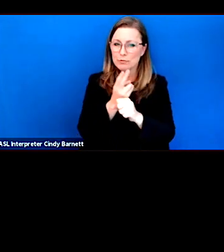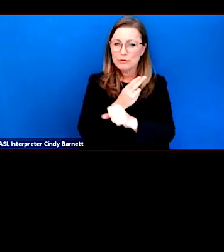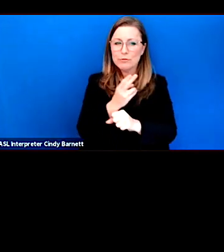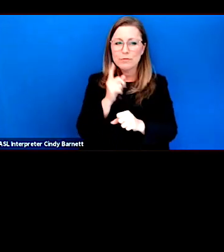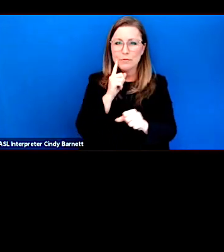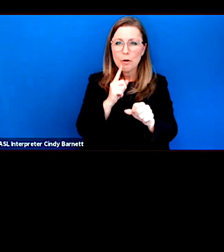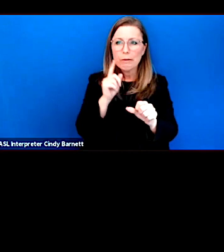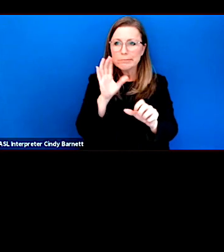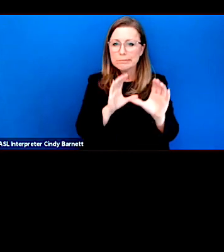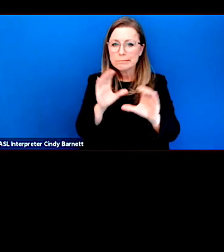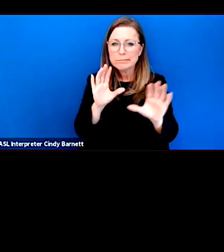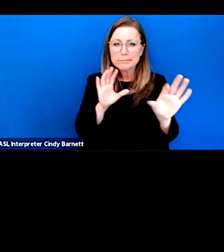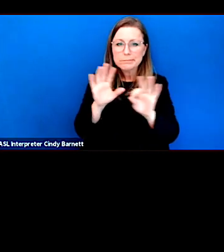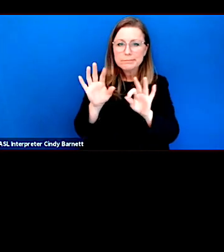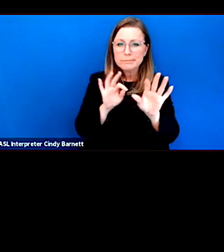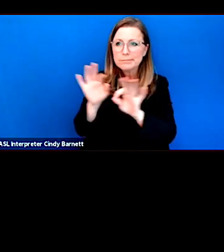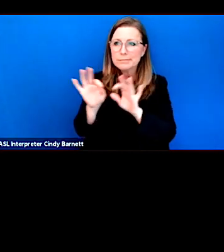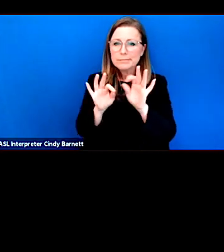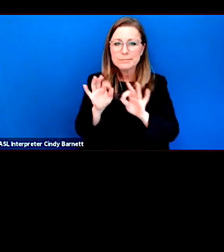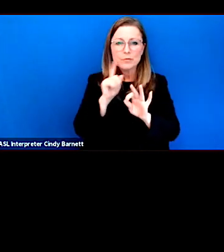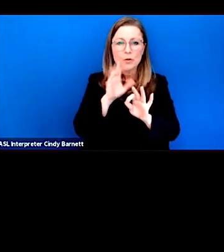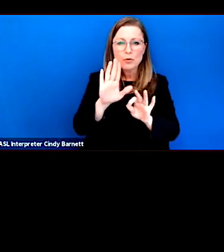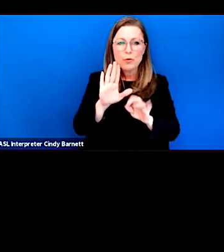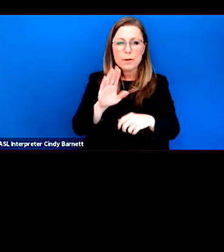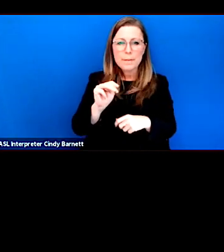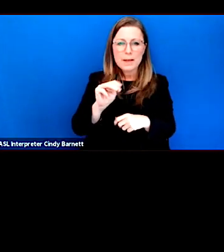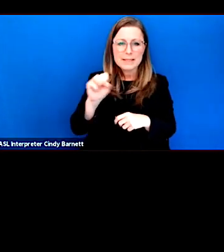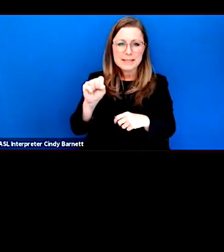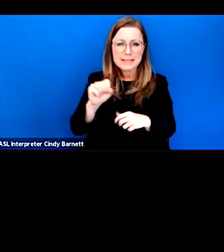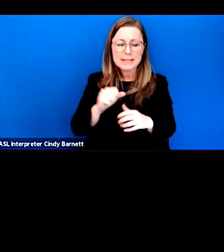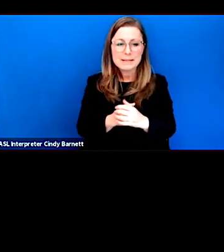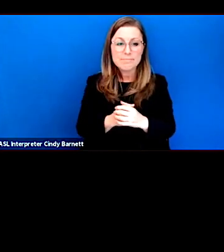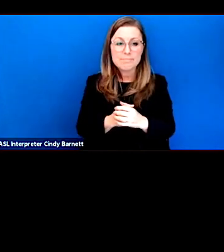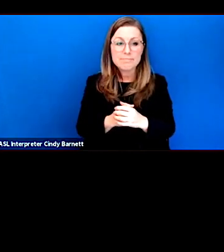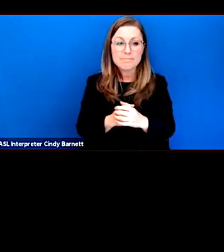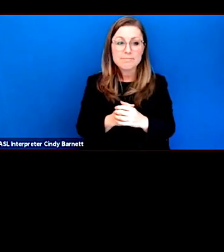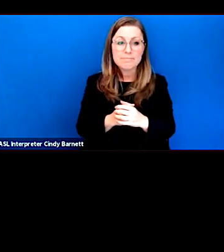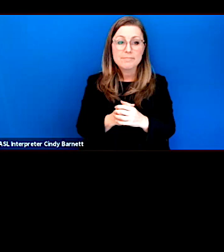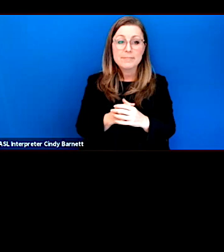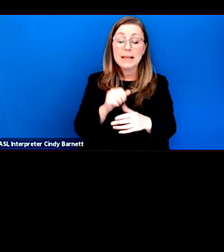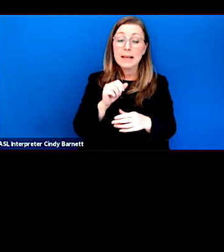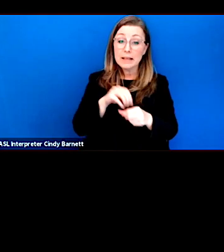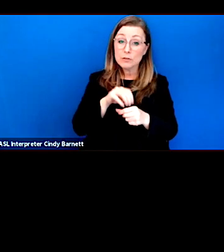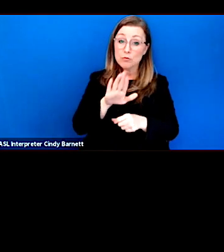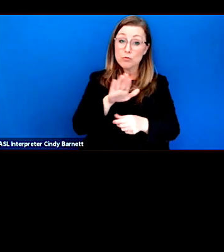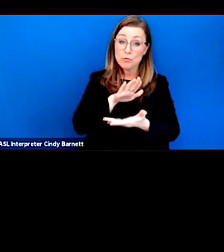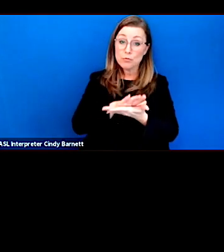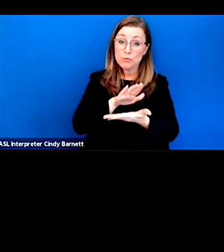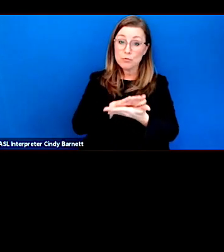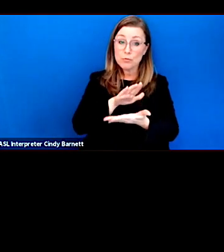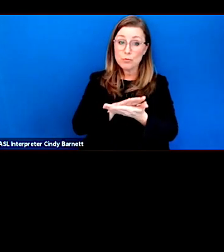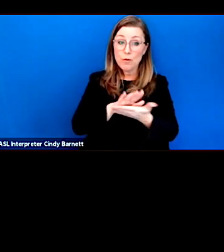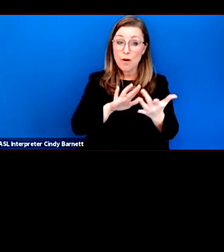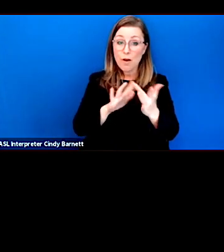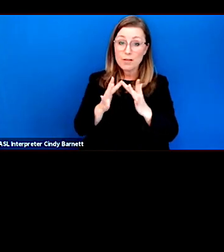metasynthesis. The multi-search function in your institution's online access to its library is a